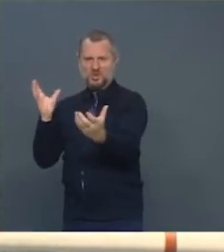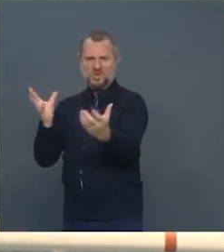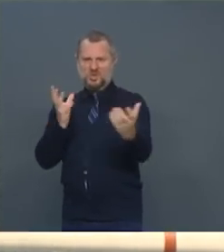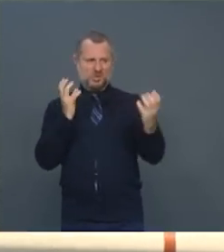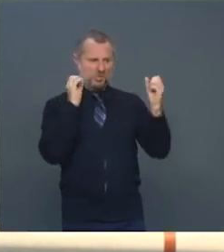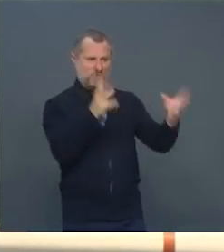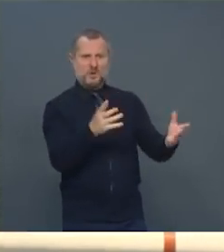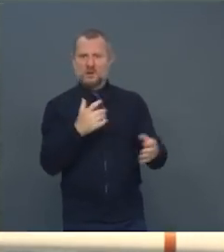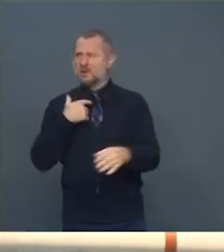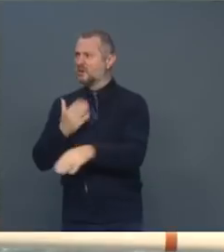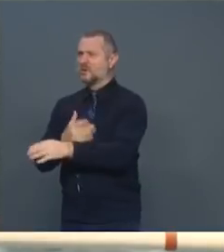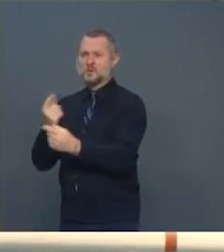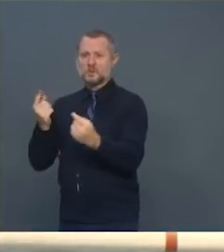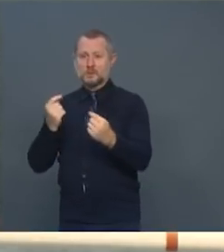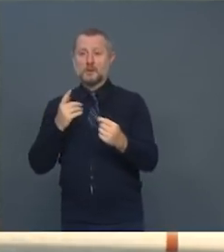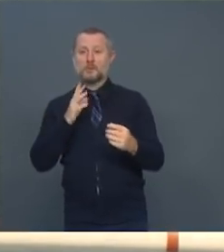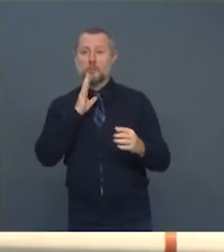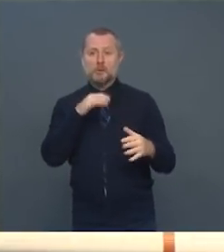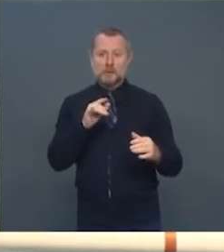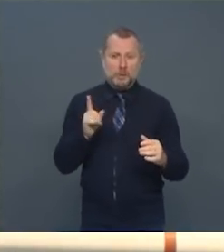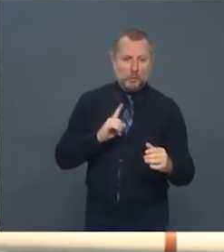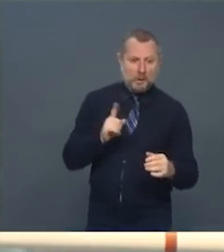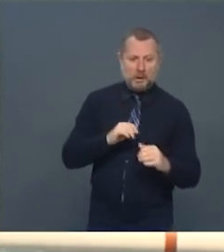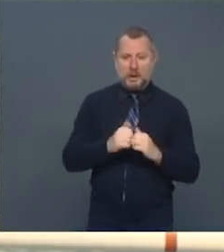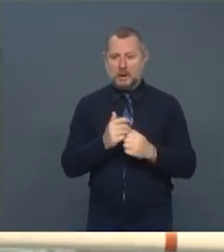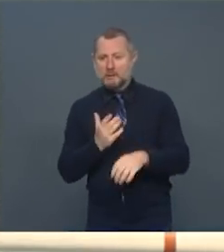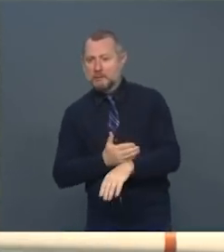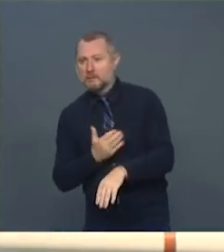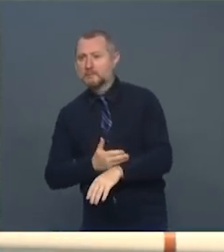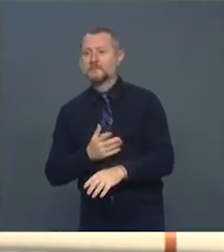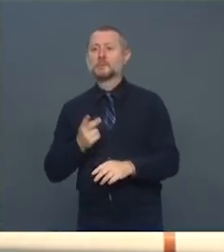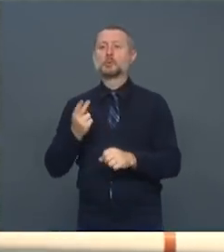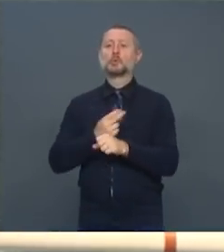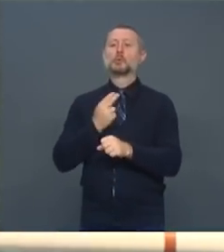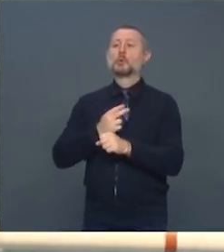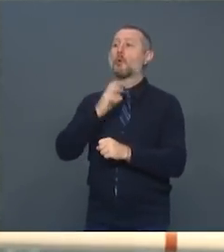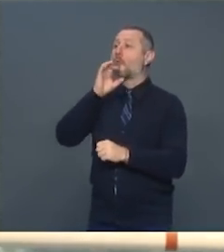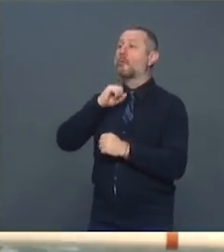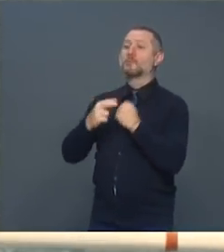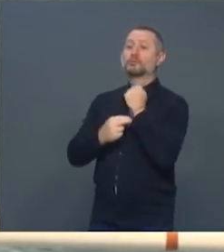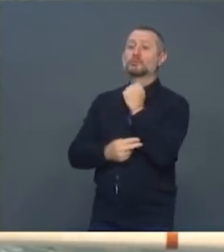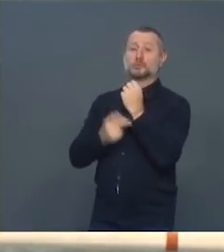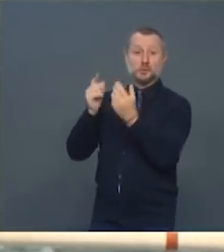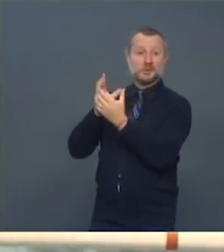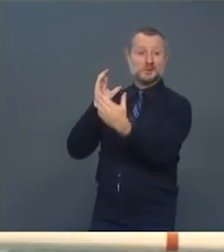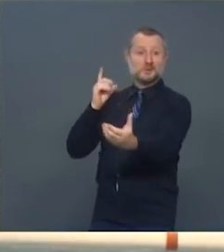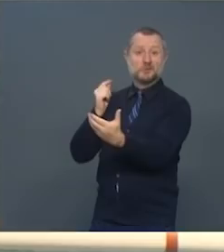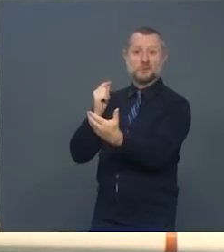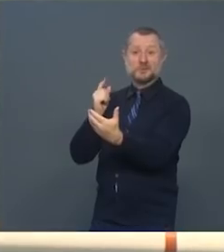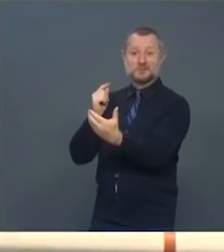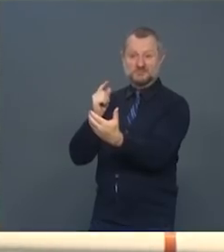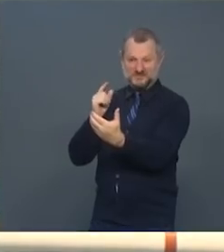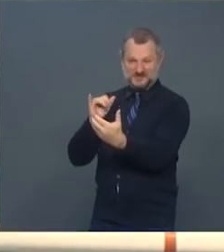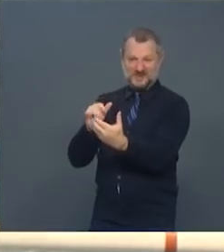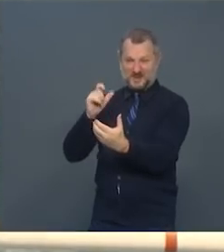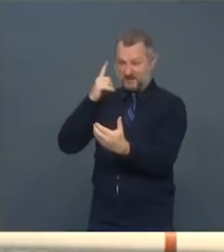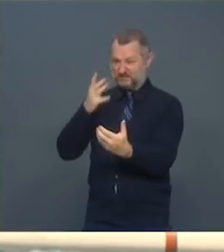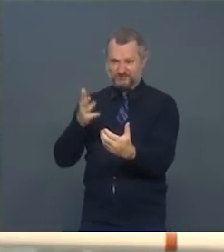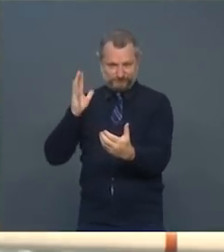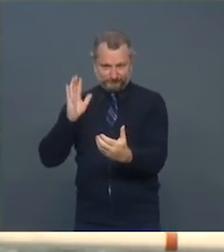Atlantic, and what can we do to make use of that material? And that's really what this is. I mean, this is